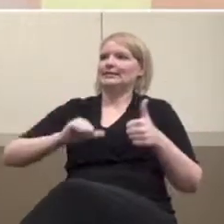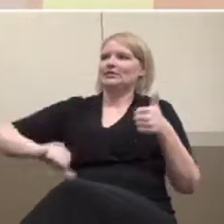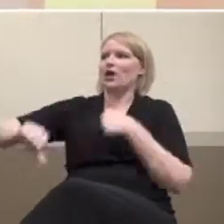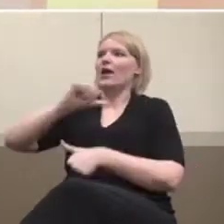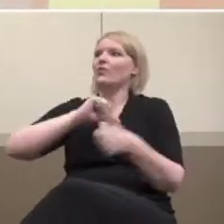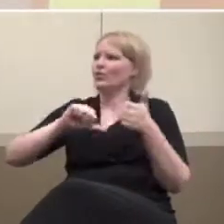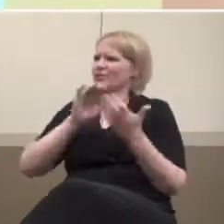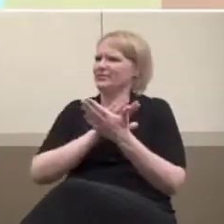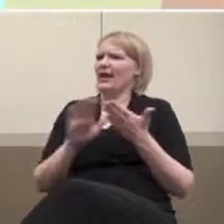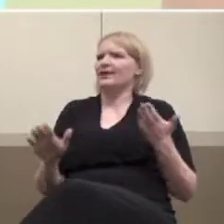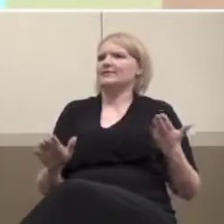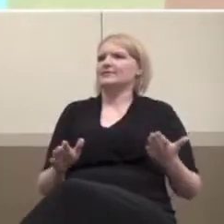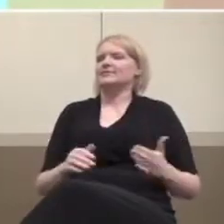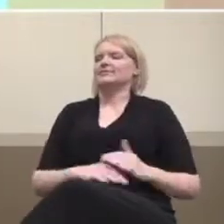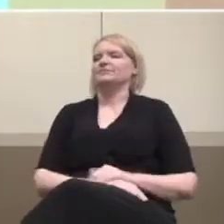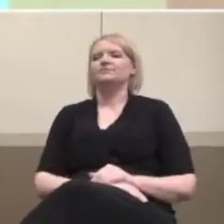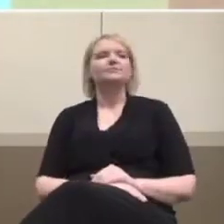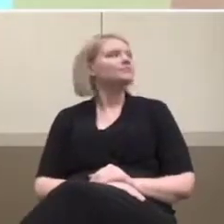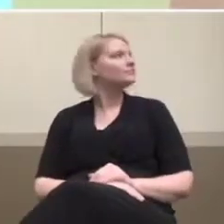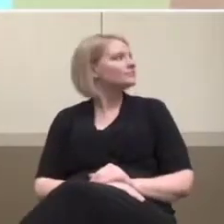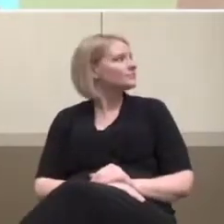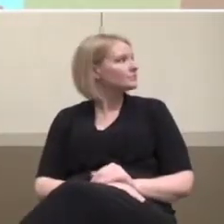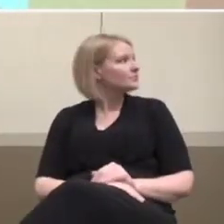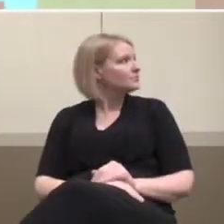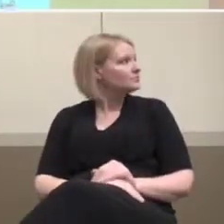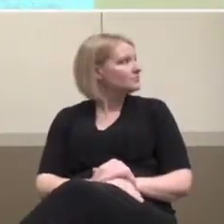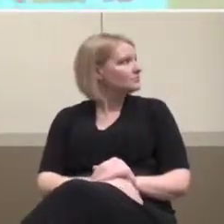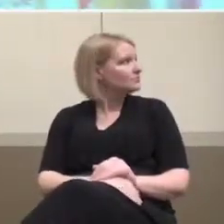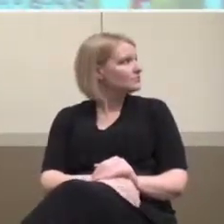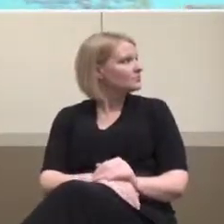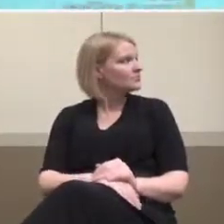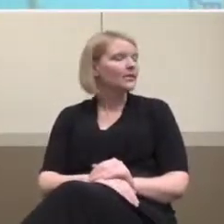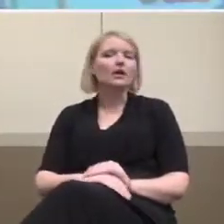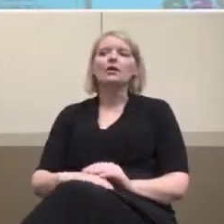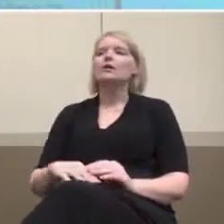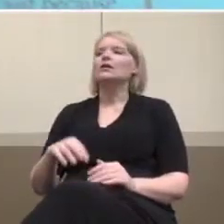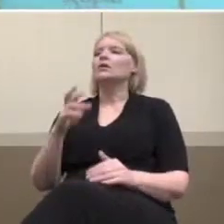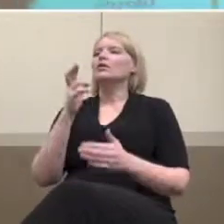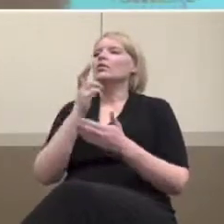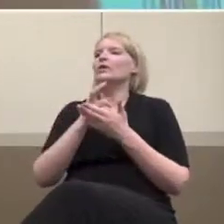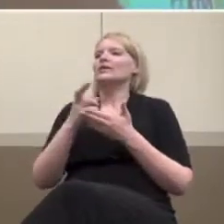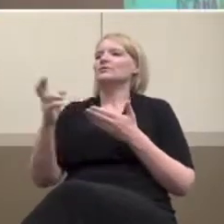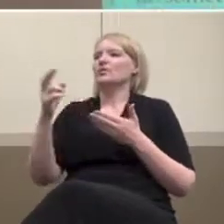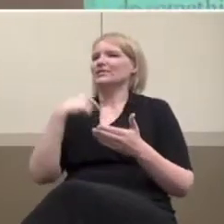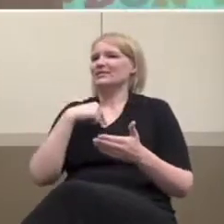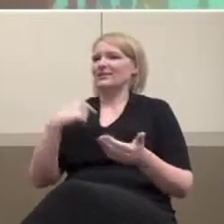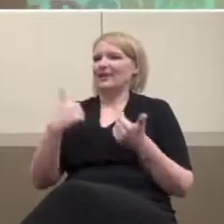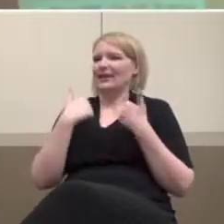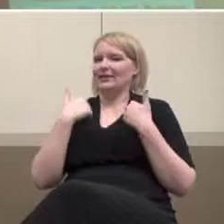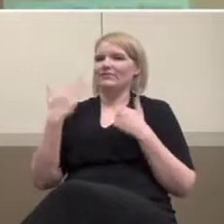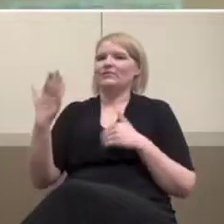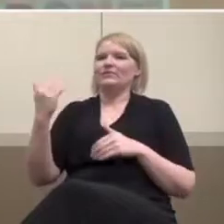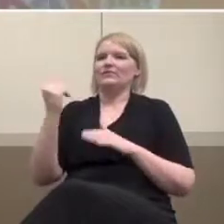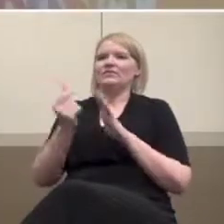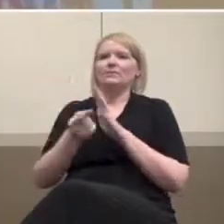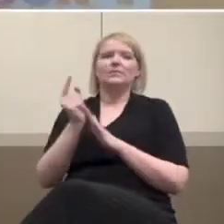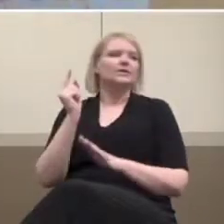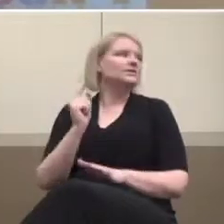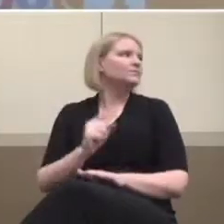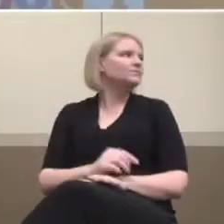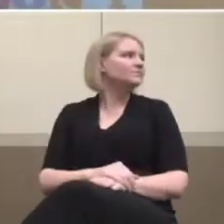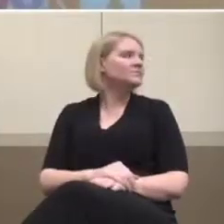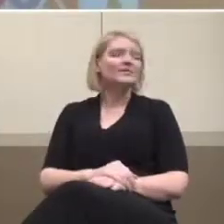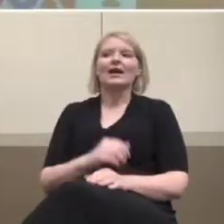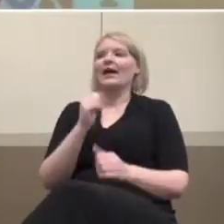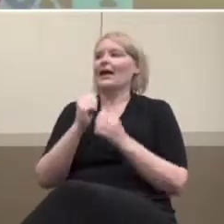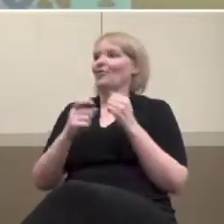nice to see. Okay, so some resources. I have 15 minutes, and I think everybody's still awake, so that's